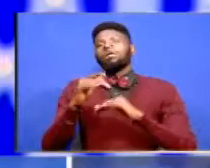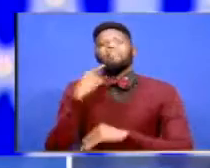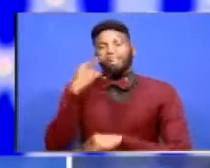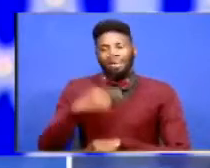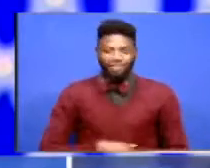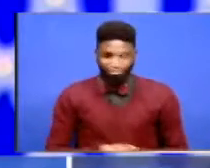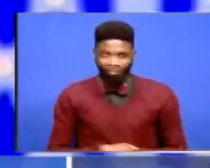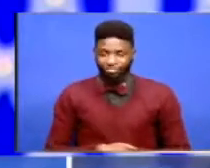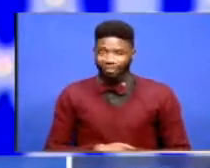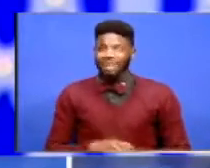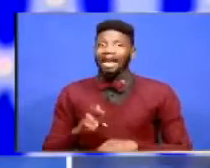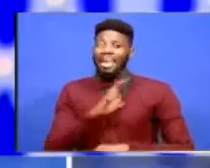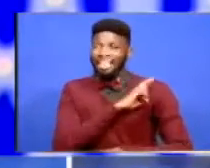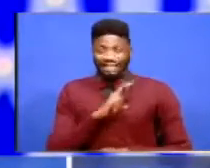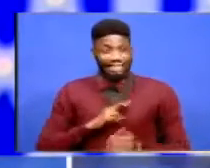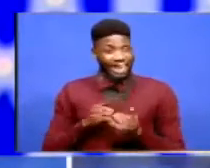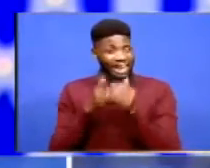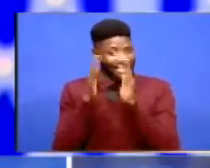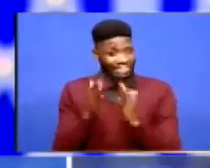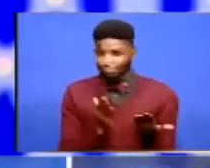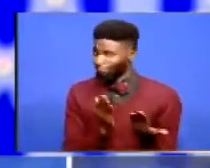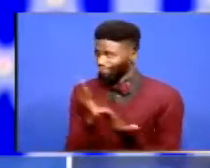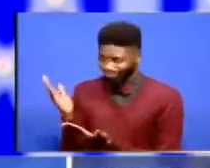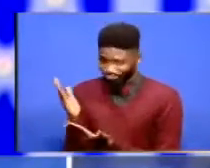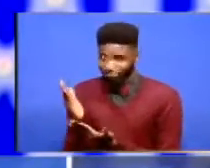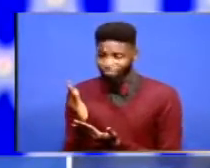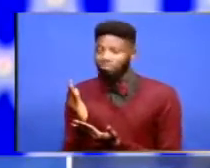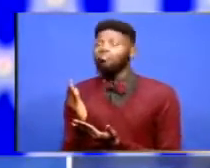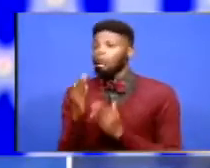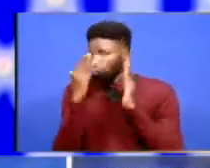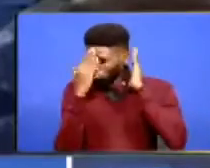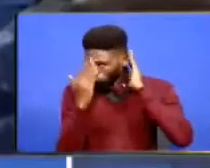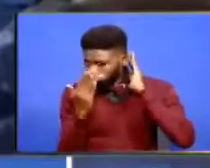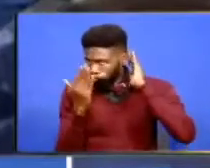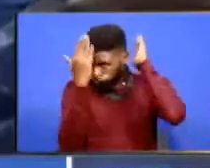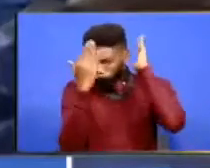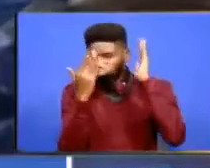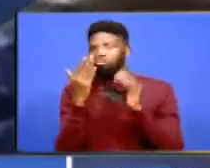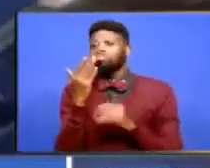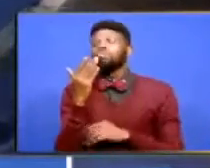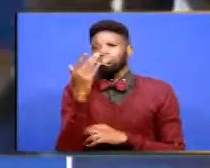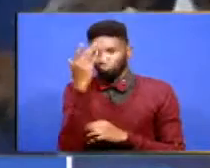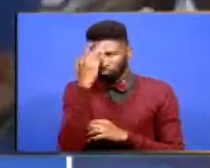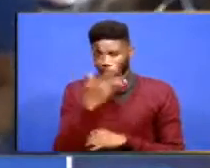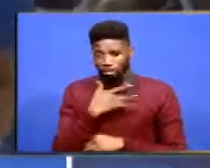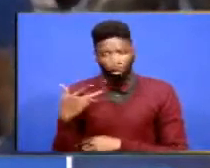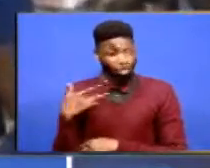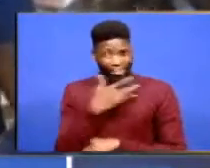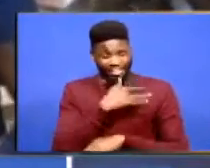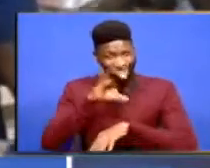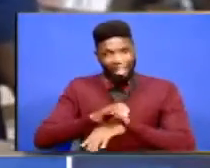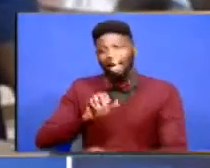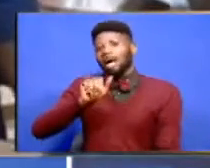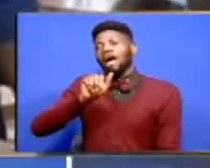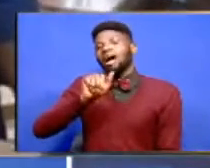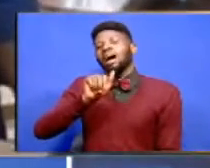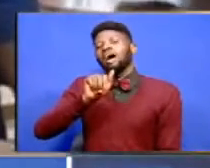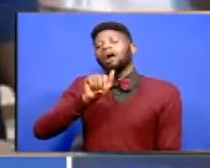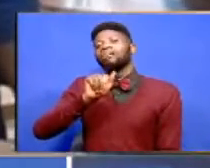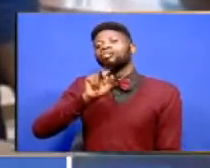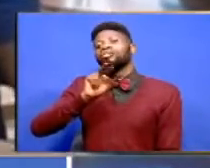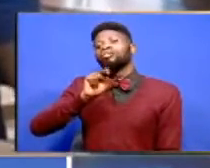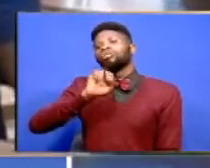Archbishop of Nairobi Catholic Archdiocese John Cardinal Njue have called on Kenyans to take personal and social